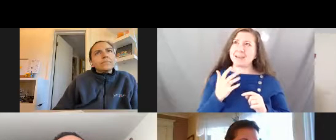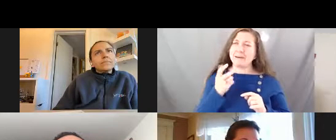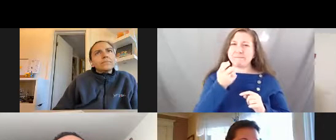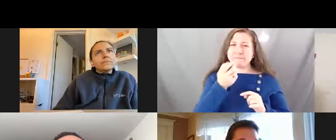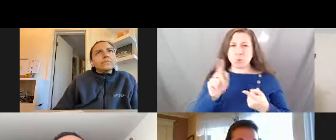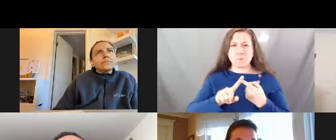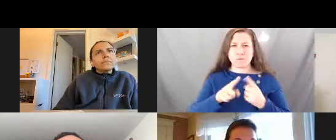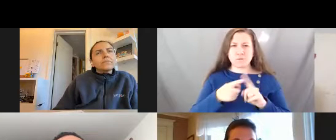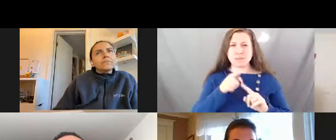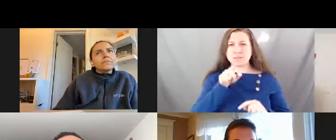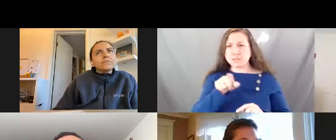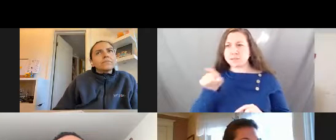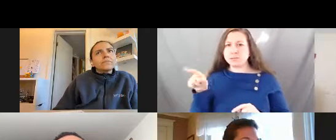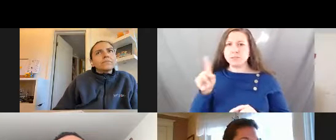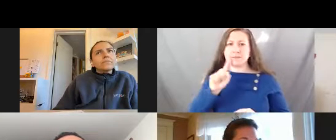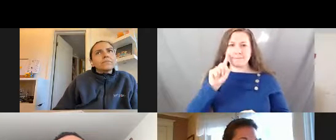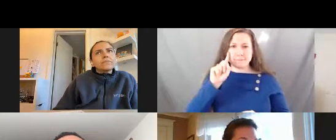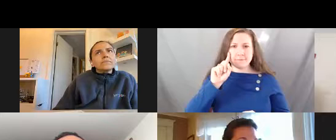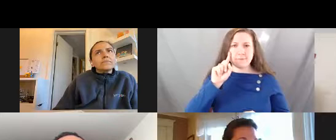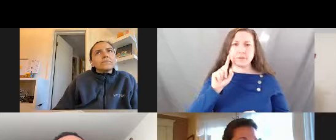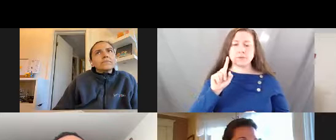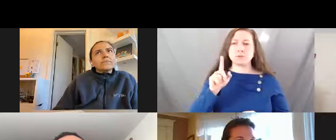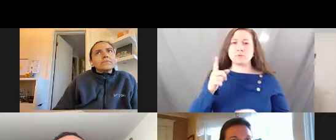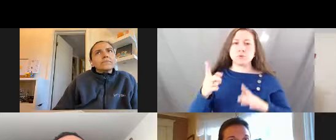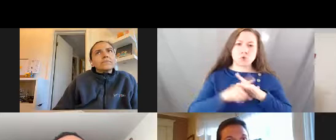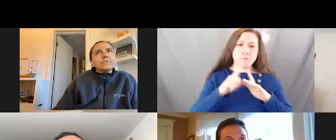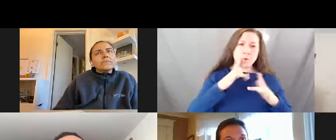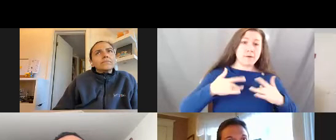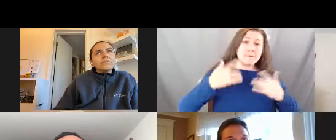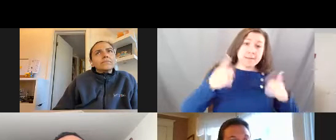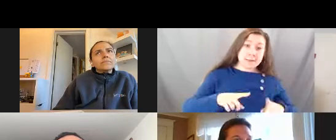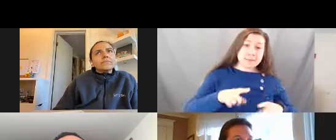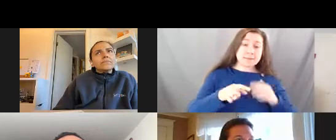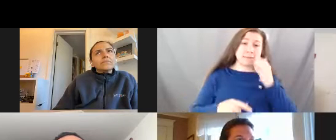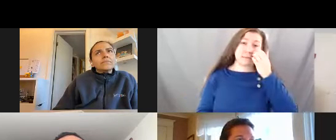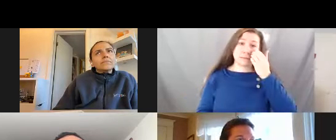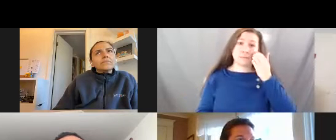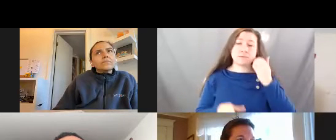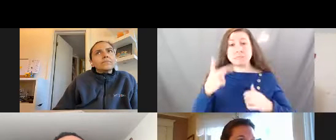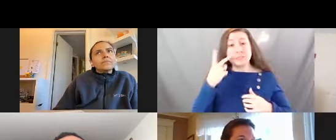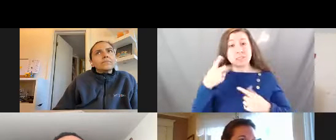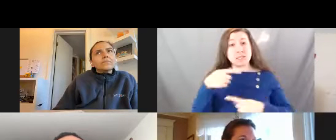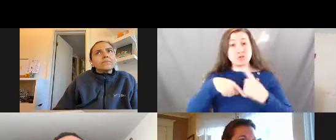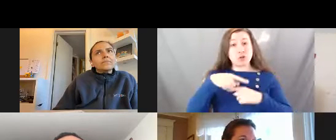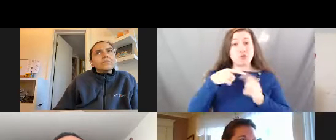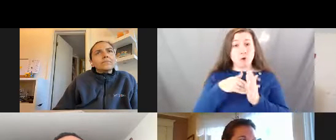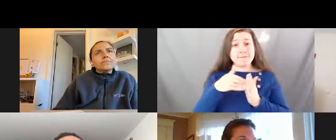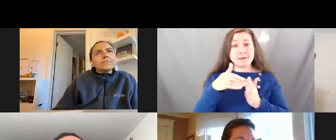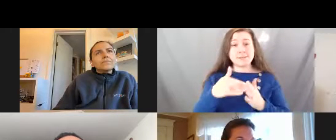of friends who were deaf, and they used to show up for events, and I used to see them often.